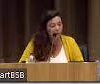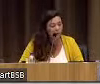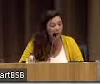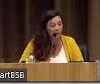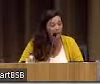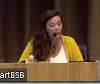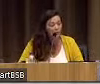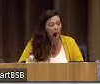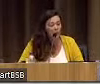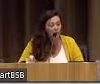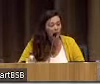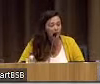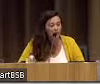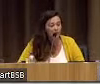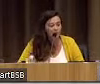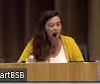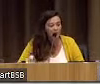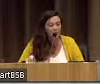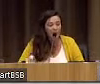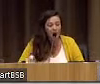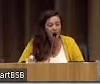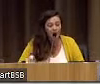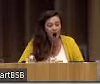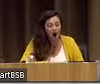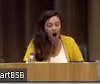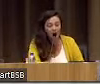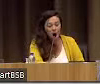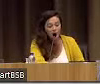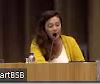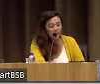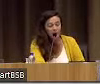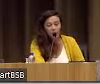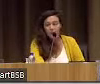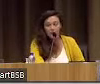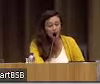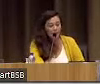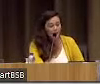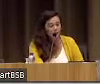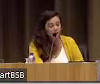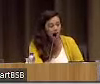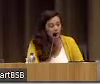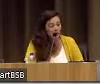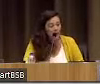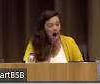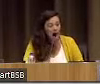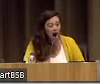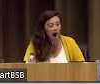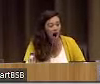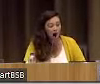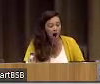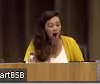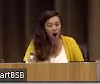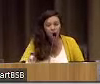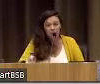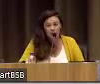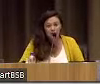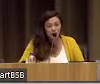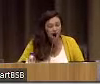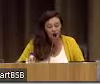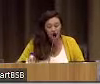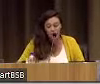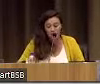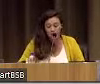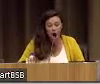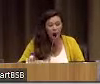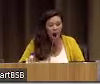so we can use the best way possible. The algorithm have to be transparent and avoid biases in the decision